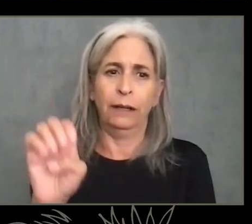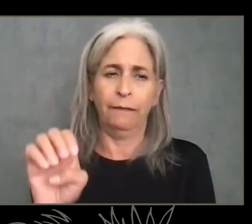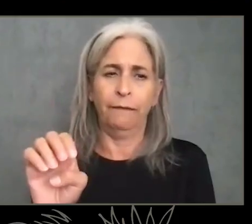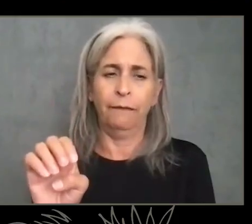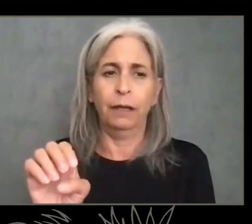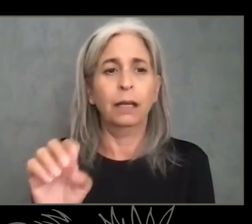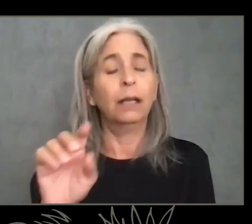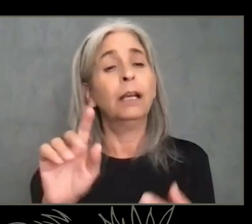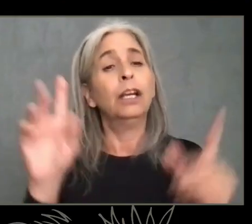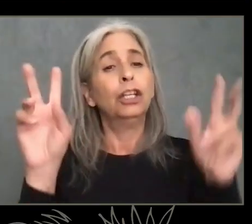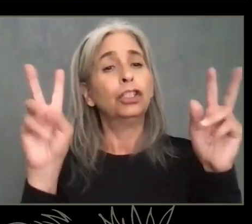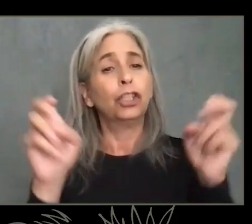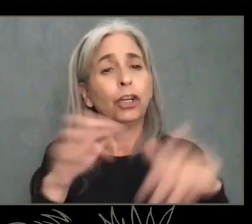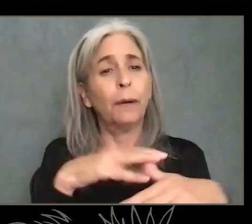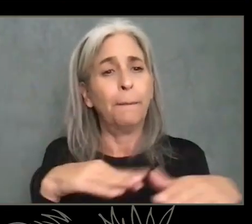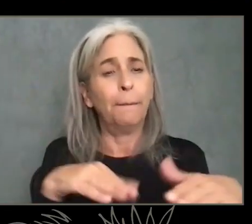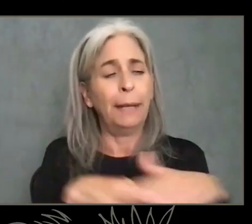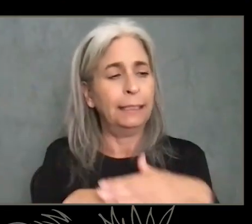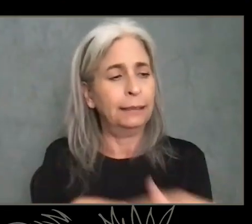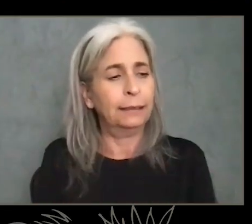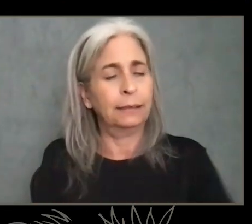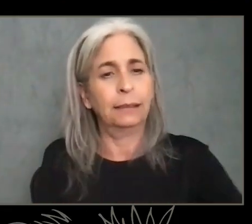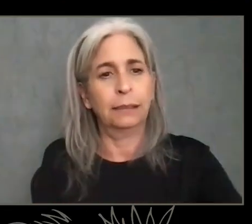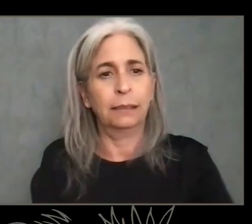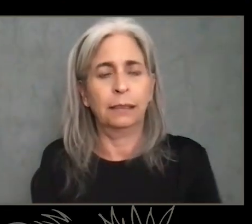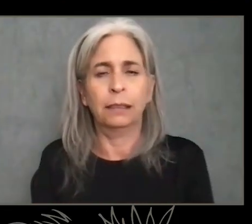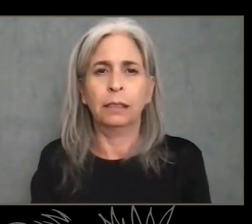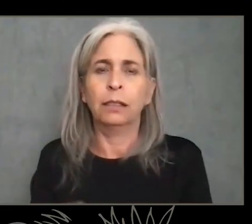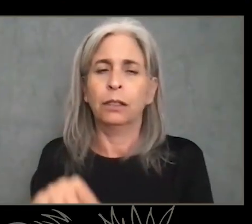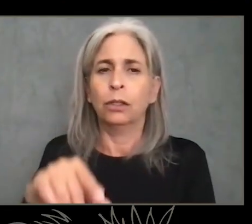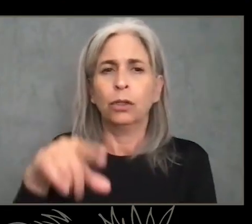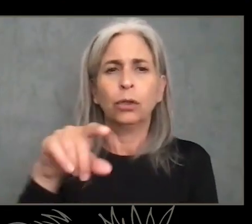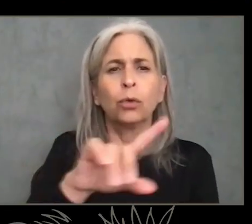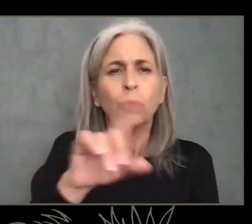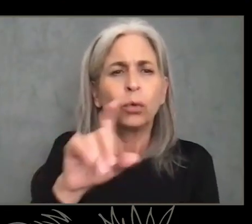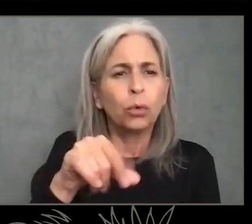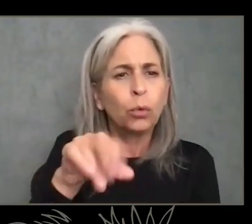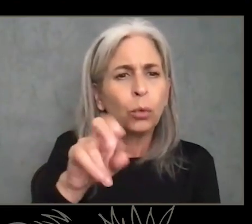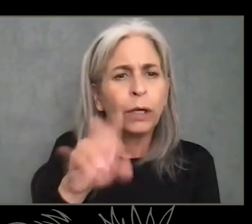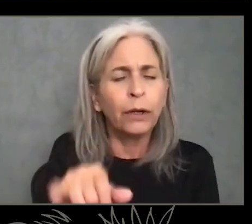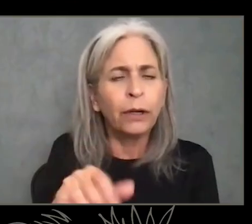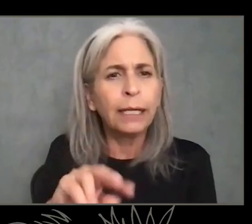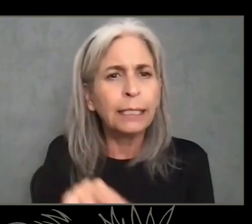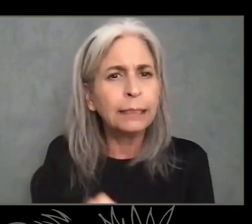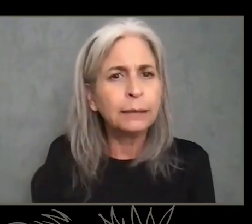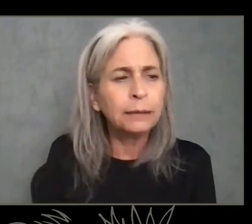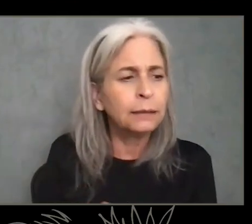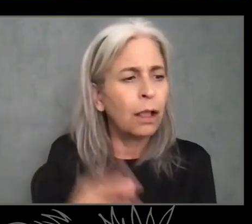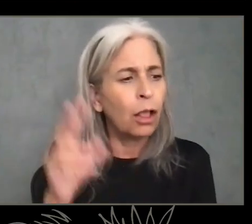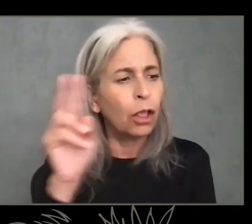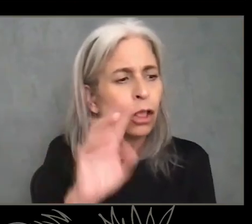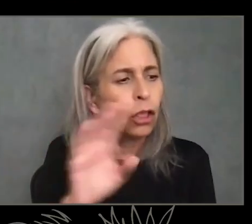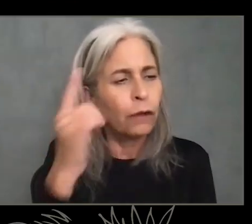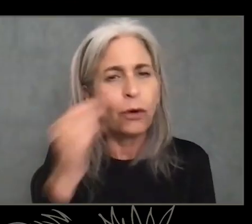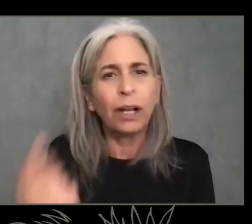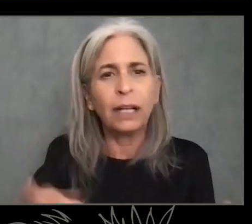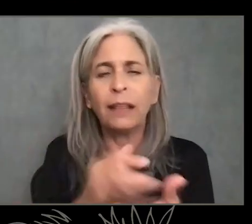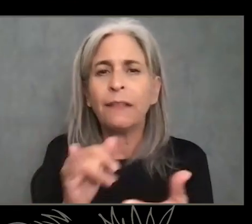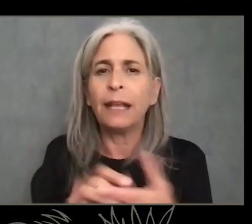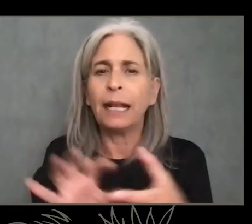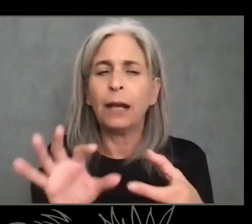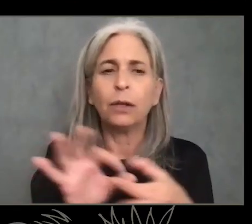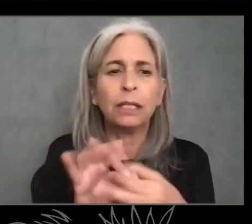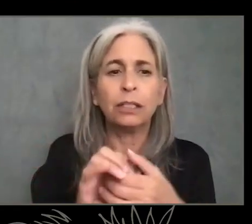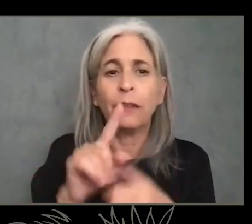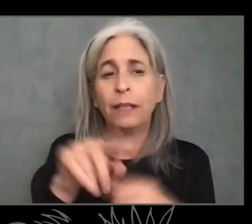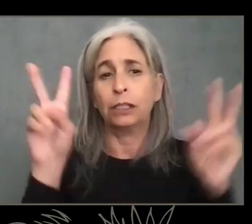one is very similar to, I believe, what querying would be, or you might be related to, which is just look for anything that has